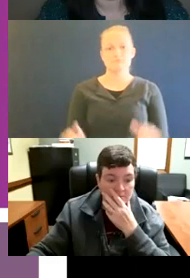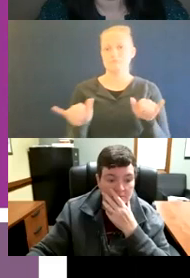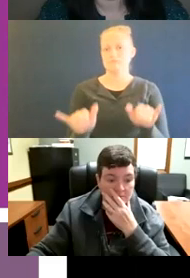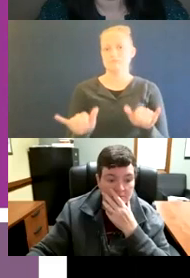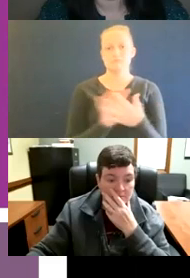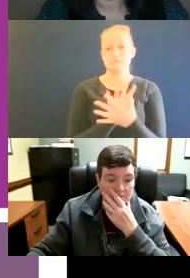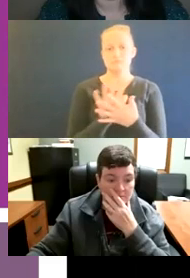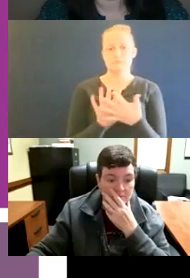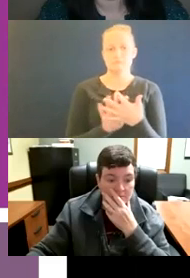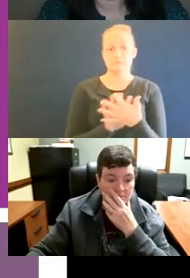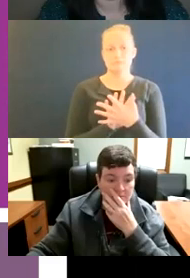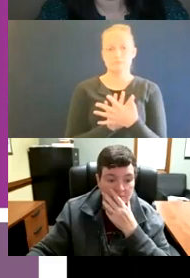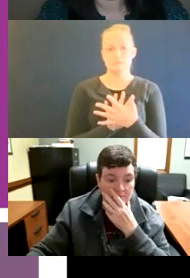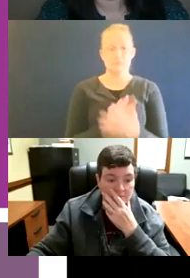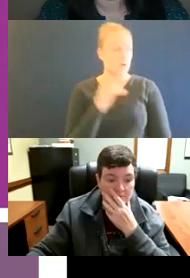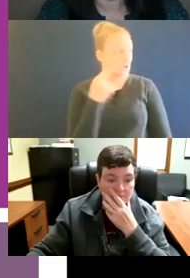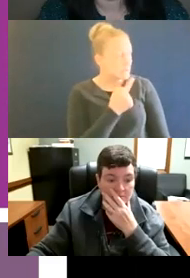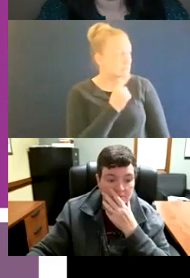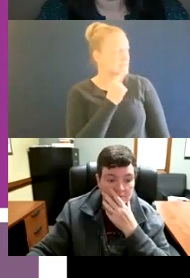Are you serious? Yes.